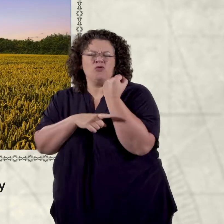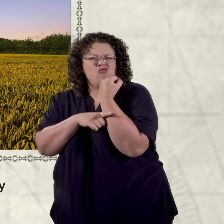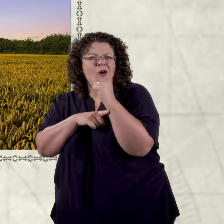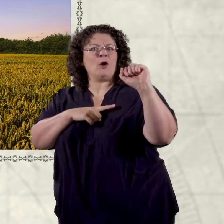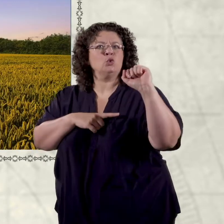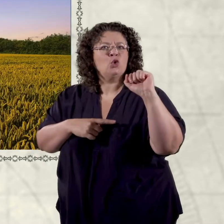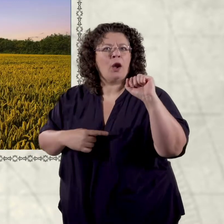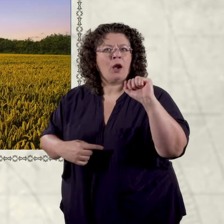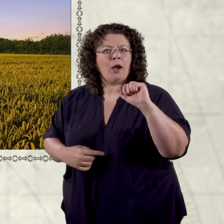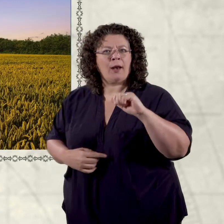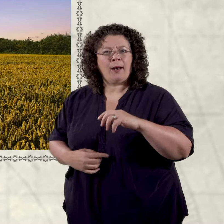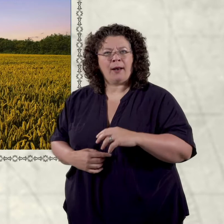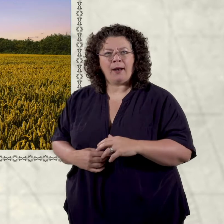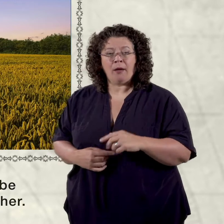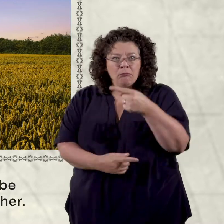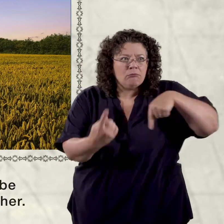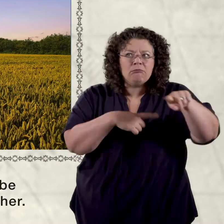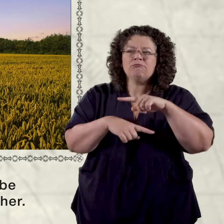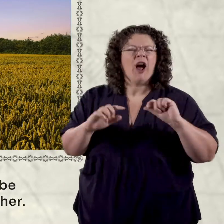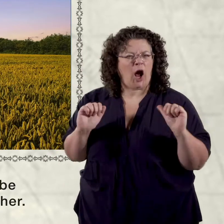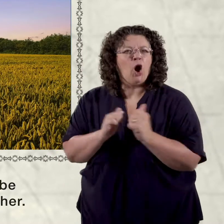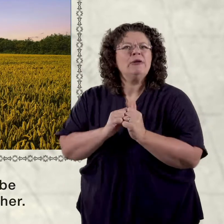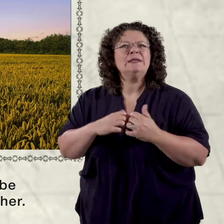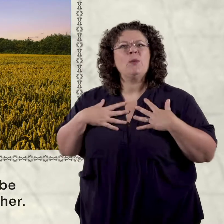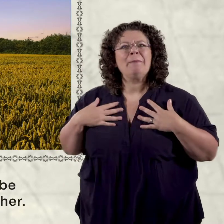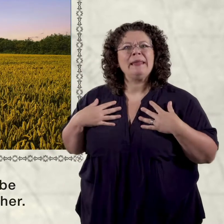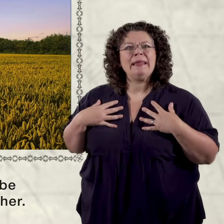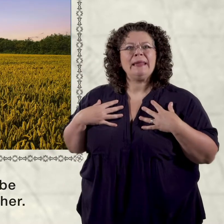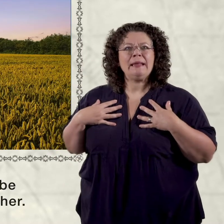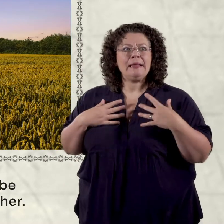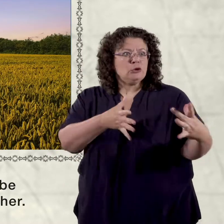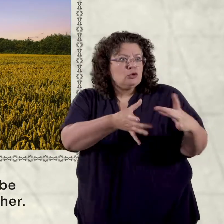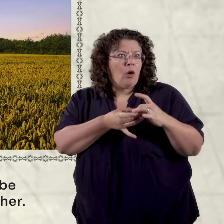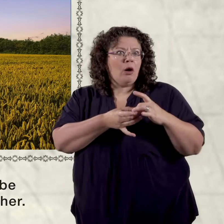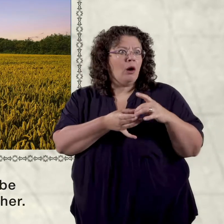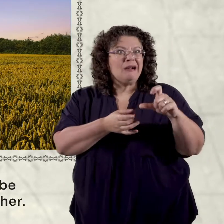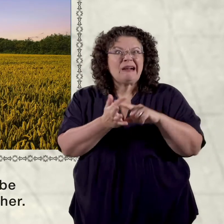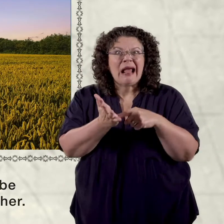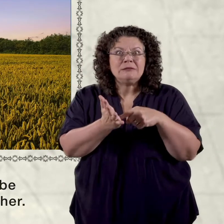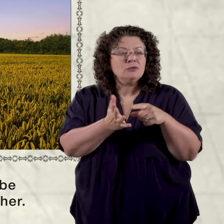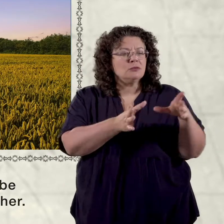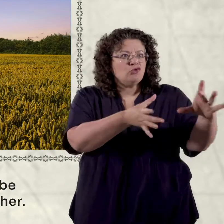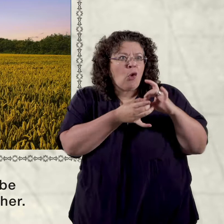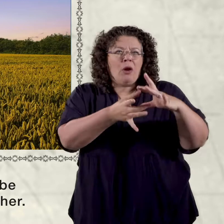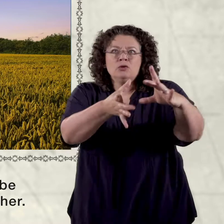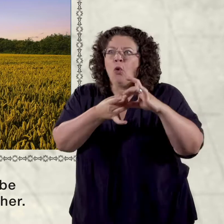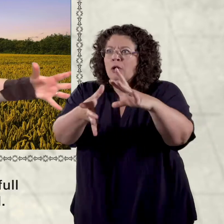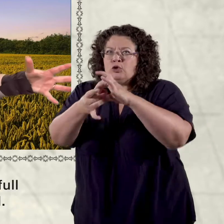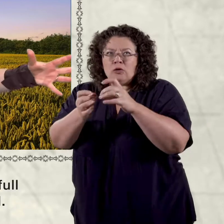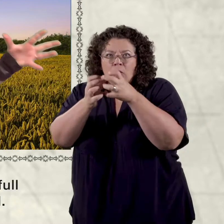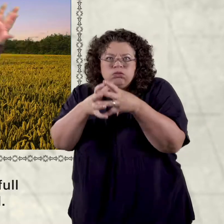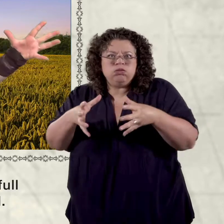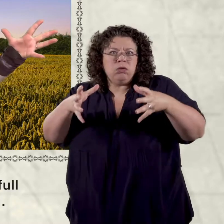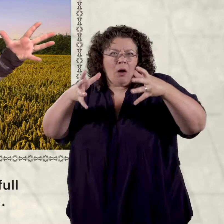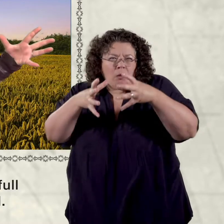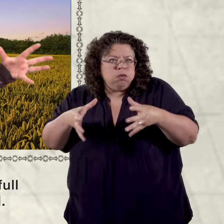And people agreed with me. I was joined by another Celtic tribe and another, and another, and another. We